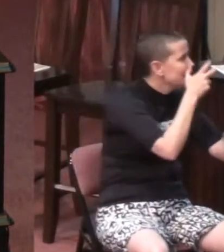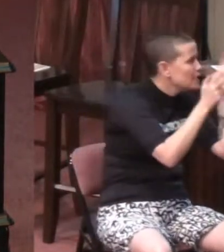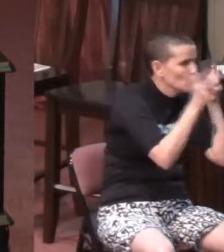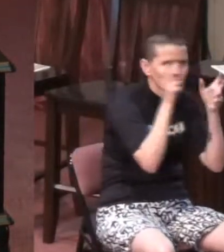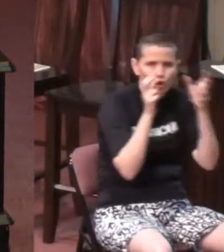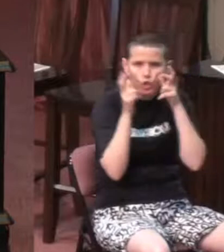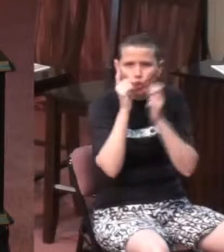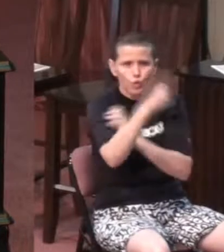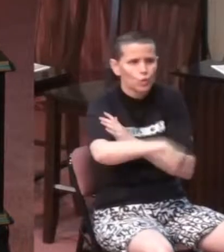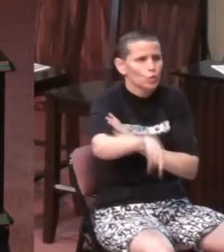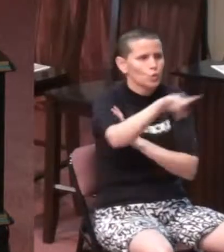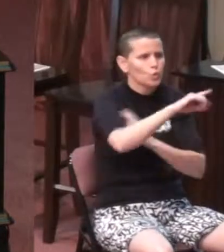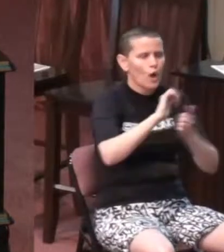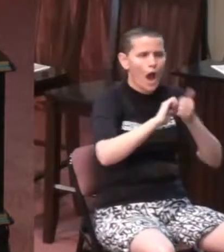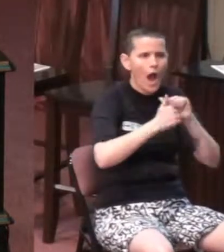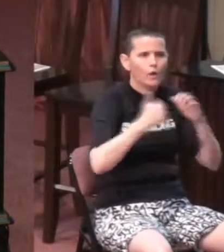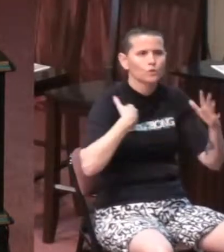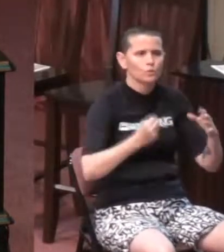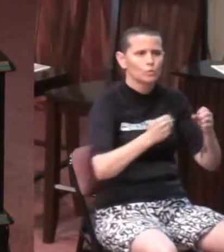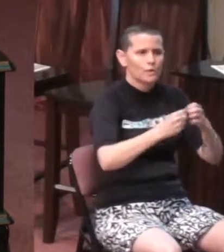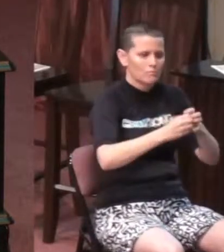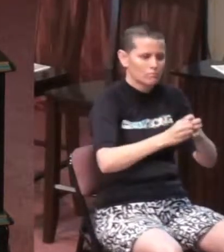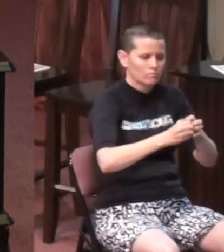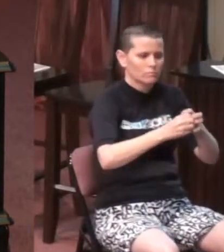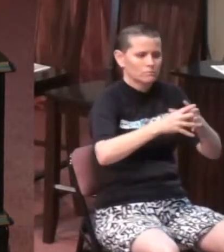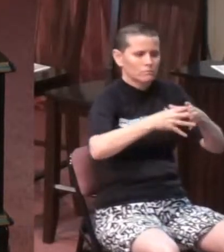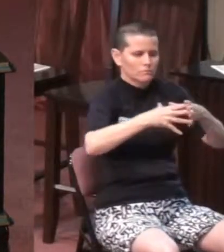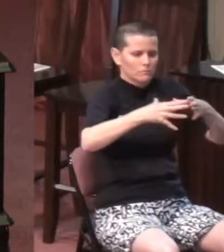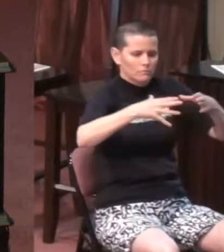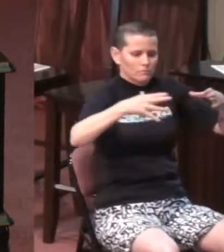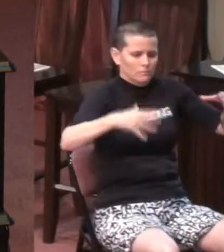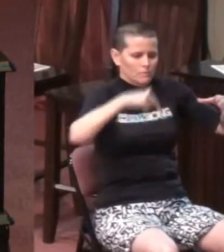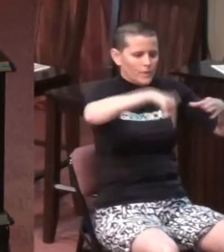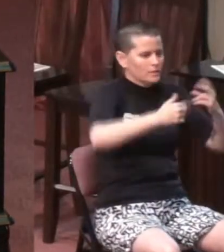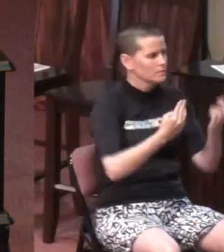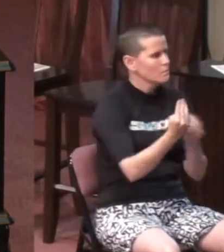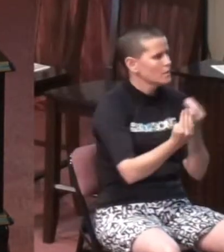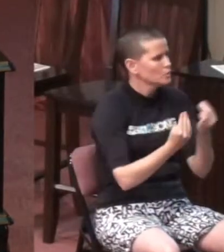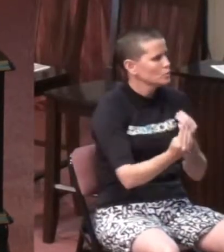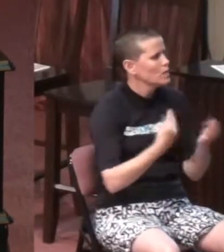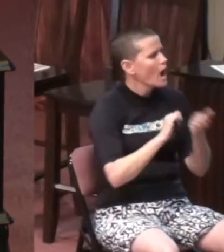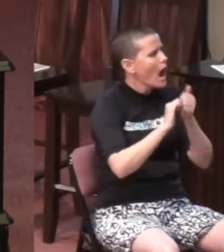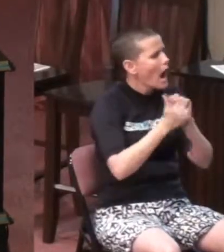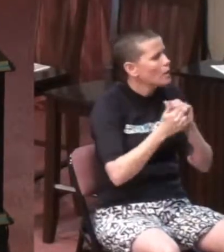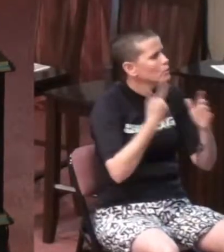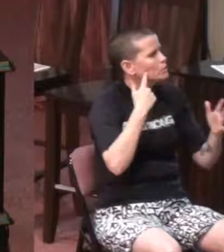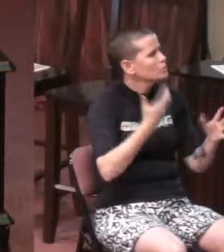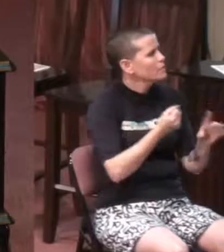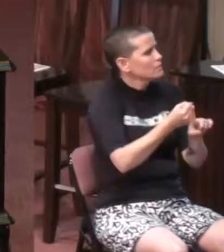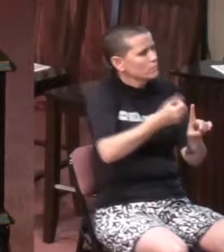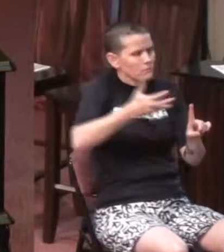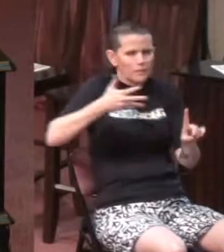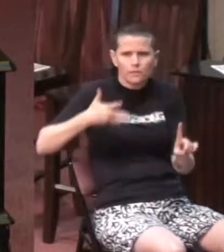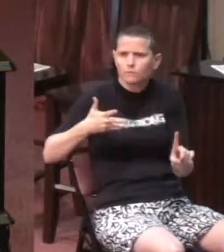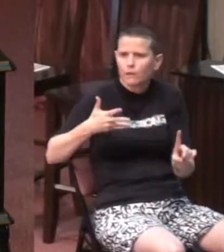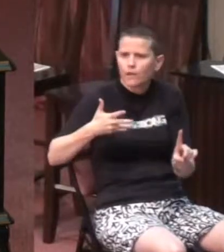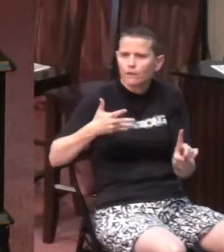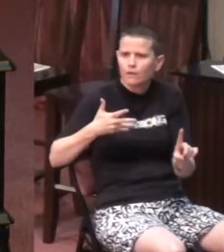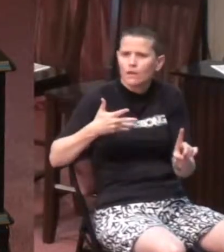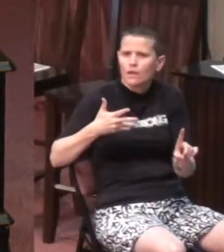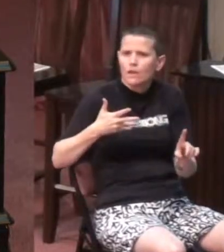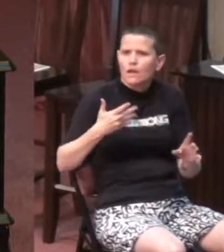plan for this ministry to grow into its capacity. And what we could tell is that this is a coalescence of